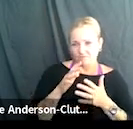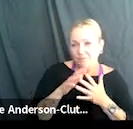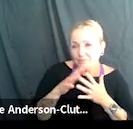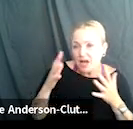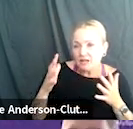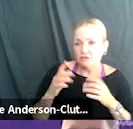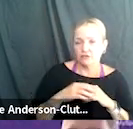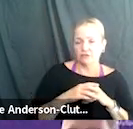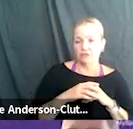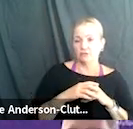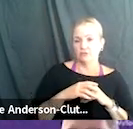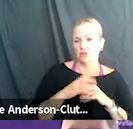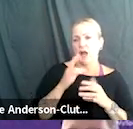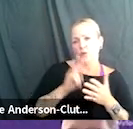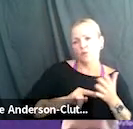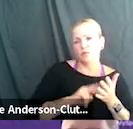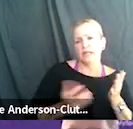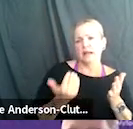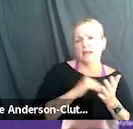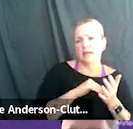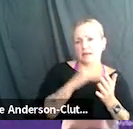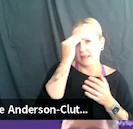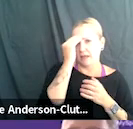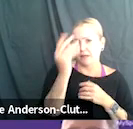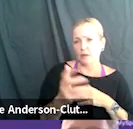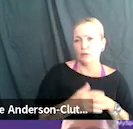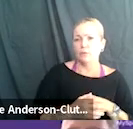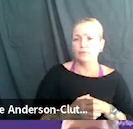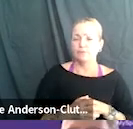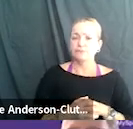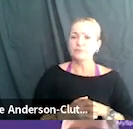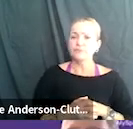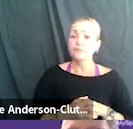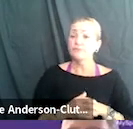Were there other comments or questions or thoughts?